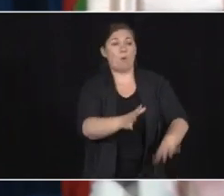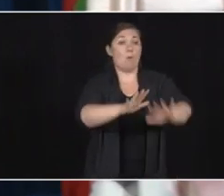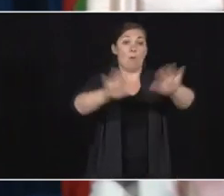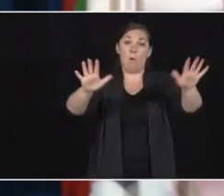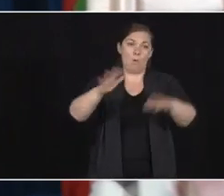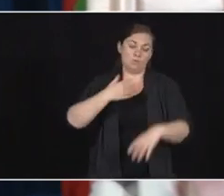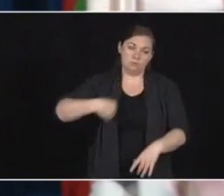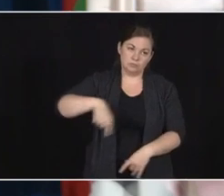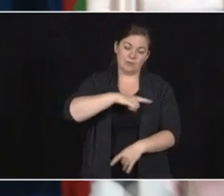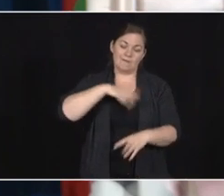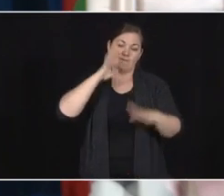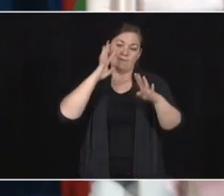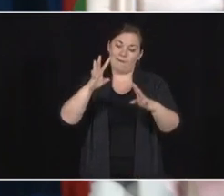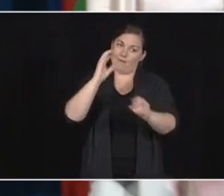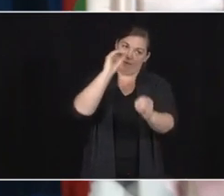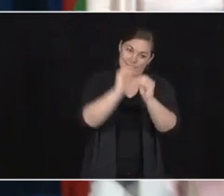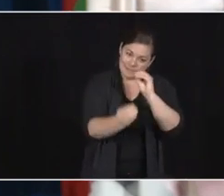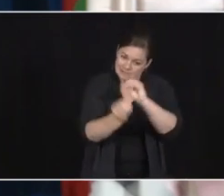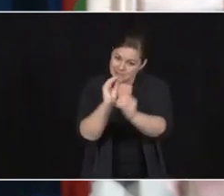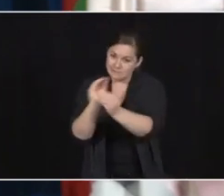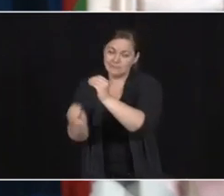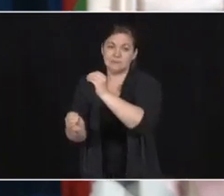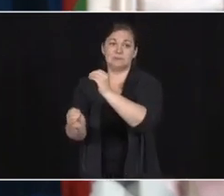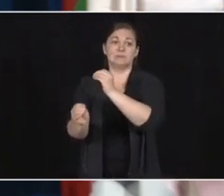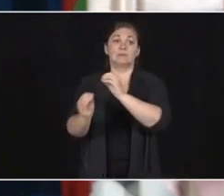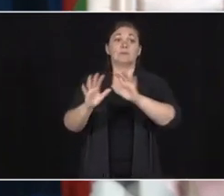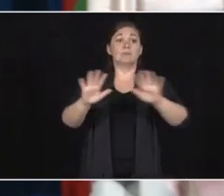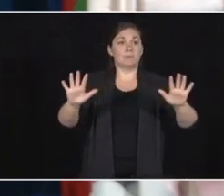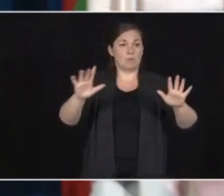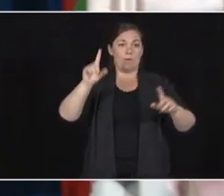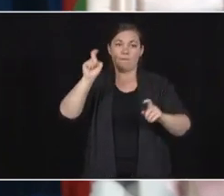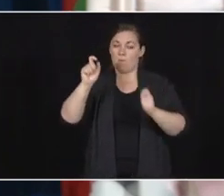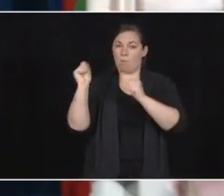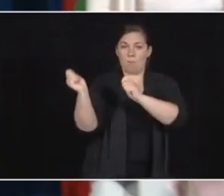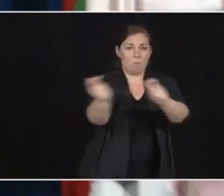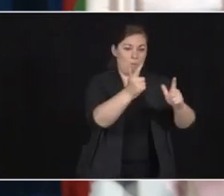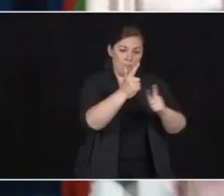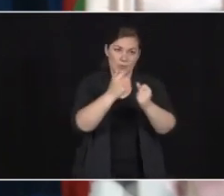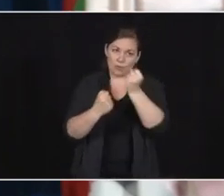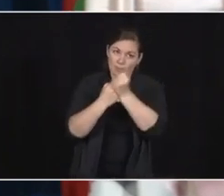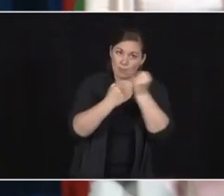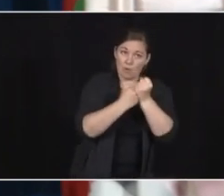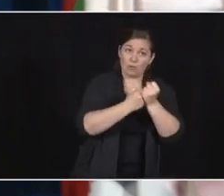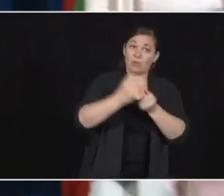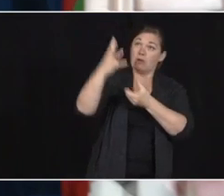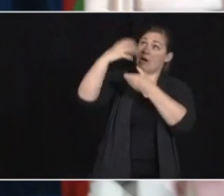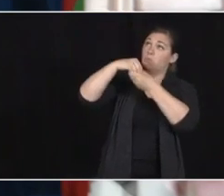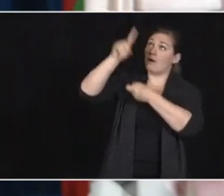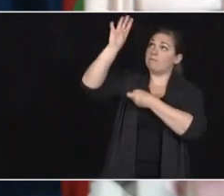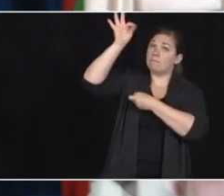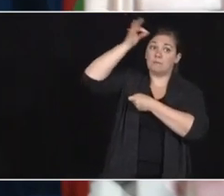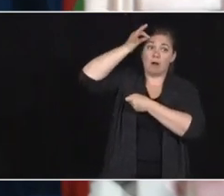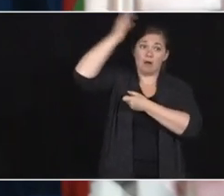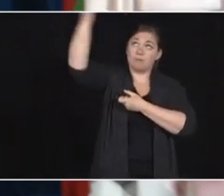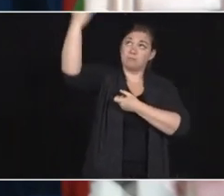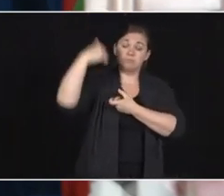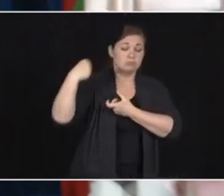the support of everyone to fix the problem, including the federal government.